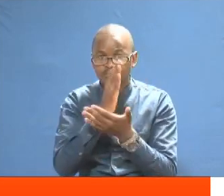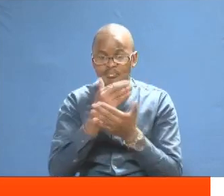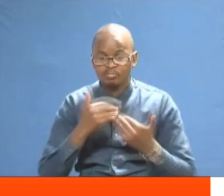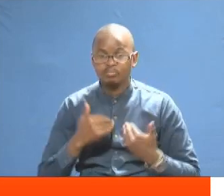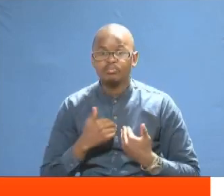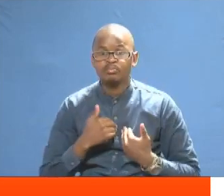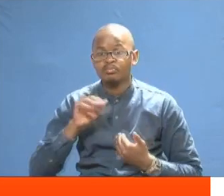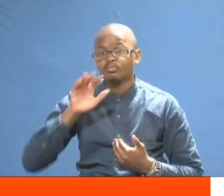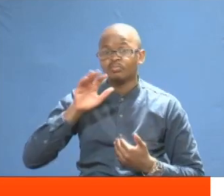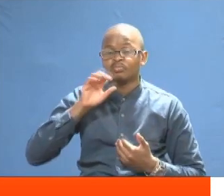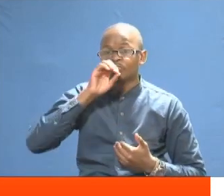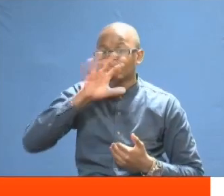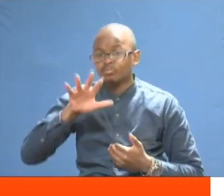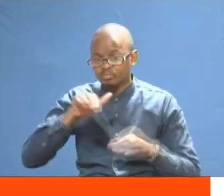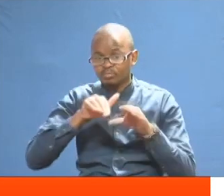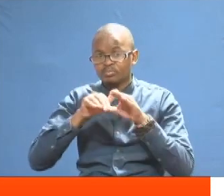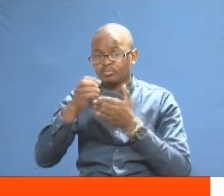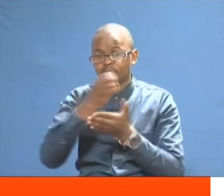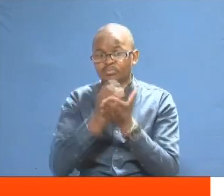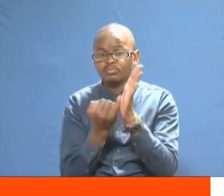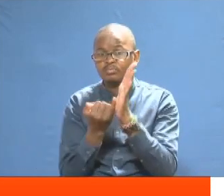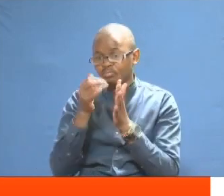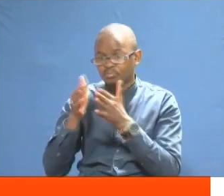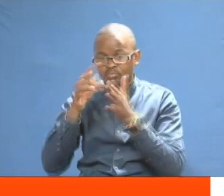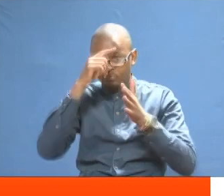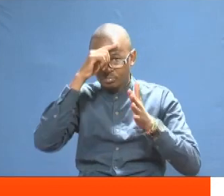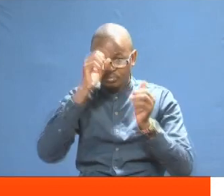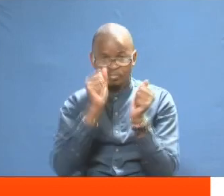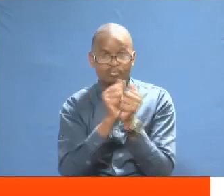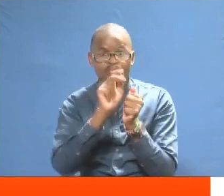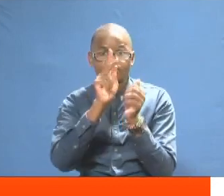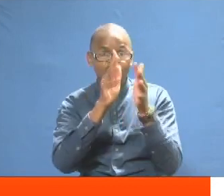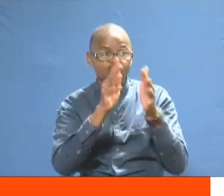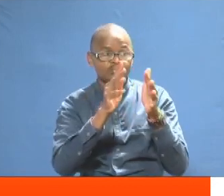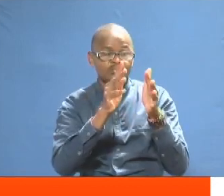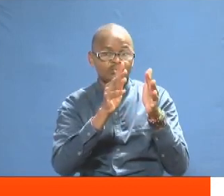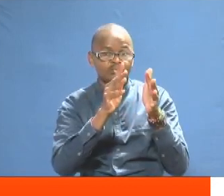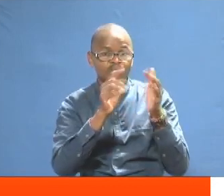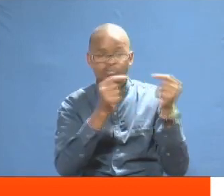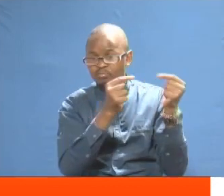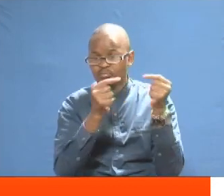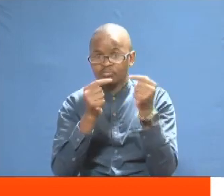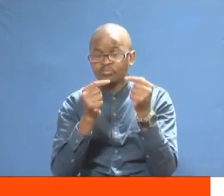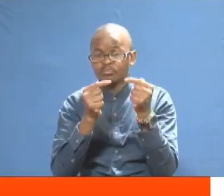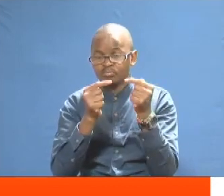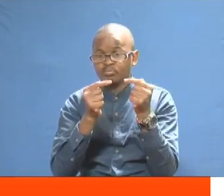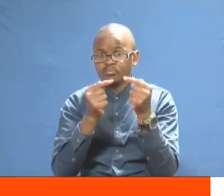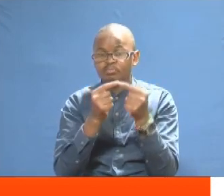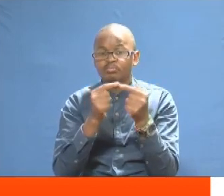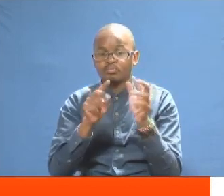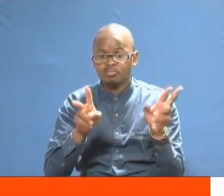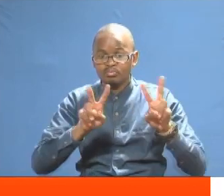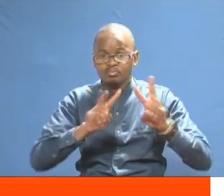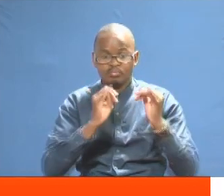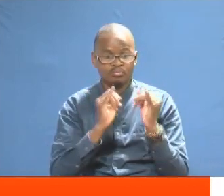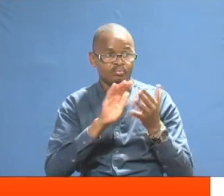have vibrance in economy. We increase opportunity, because they were telling Kenyans a cosmetic argument with cosmetic value that it